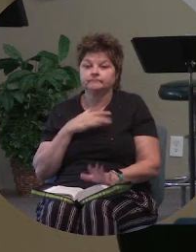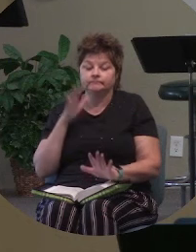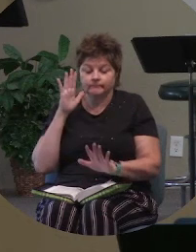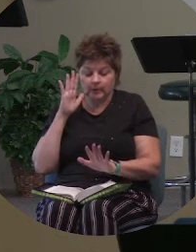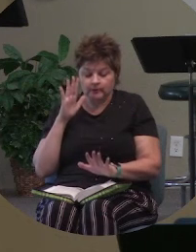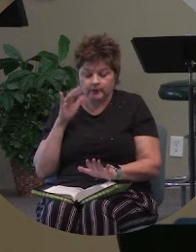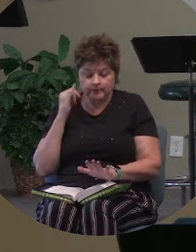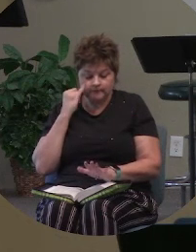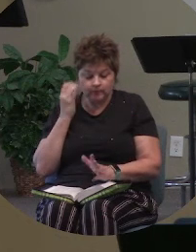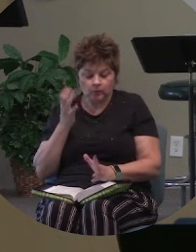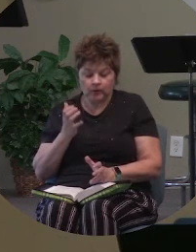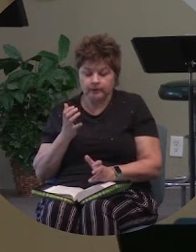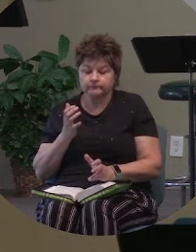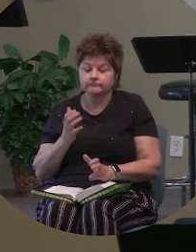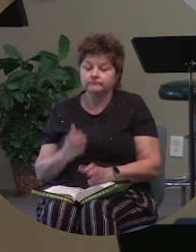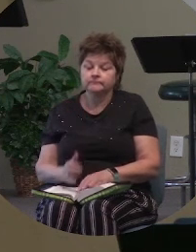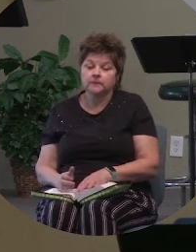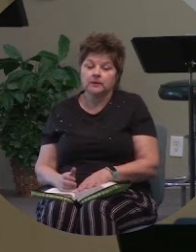to.